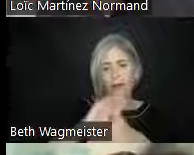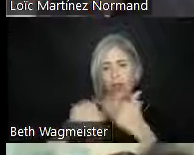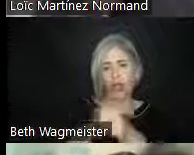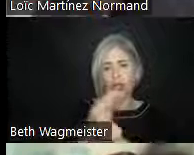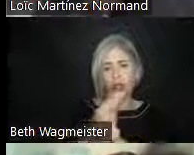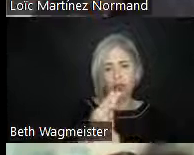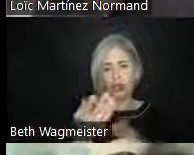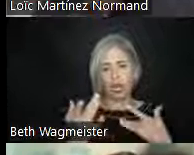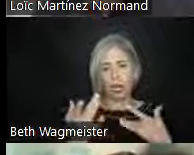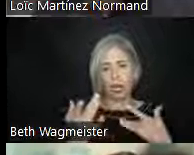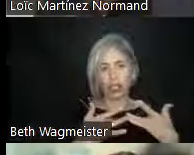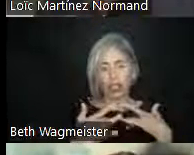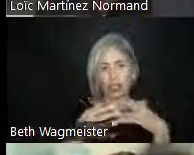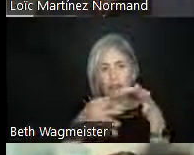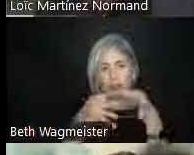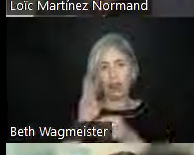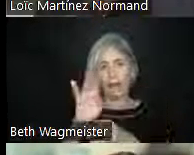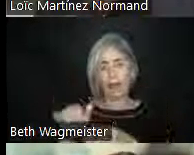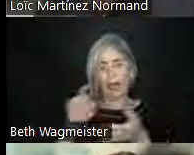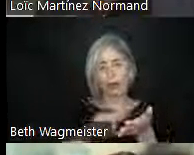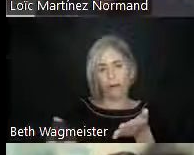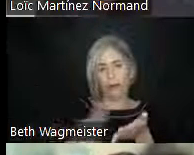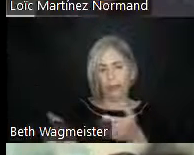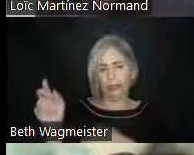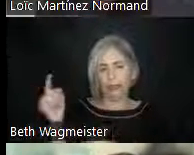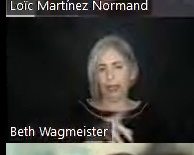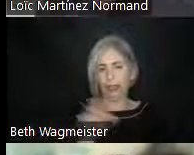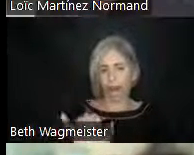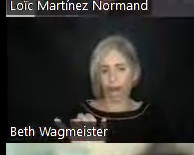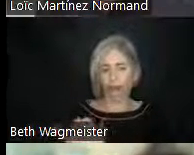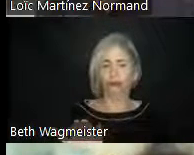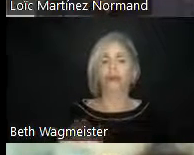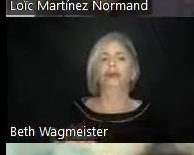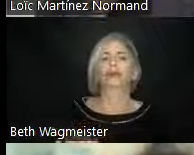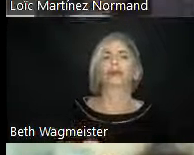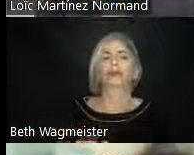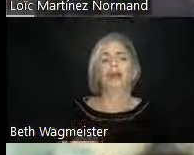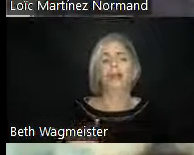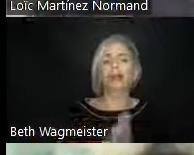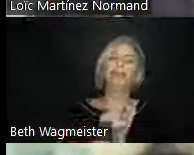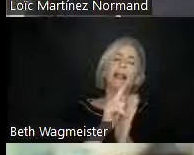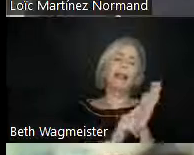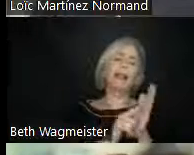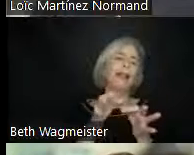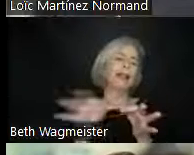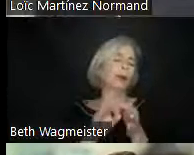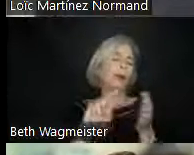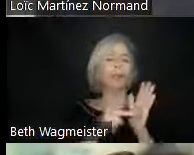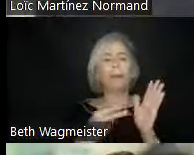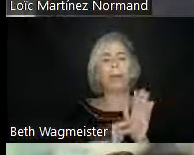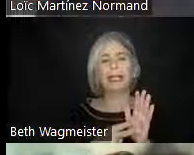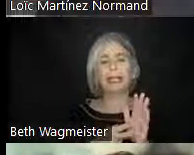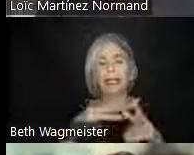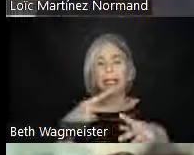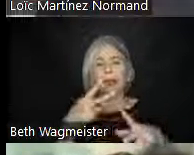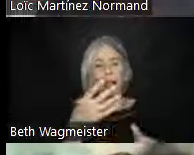concerned, be defined by reference thereto. Very legalistic language, but it means that the procurement